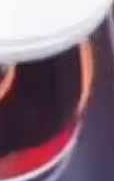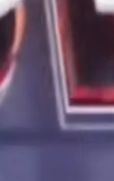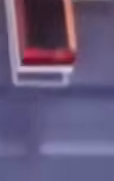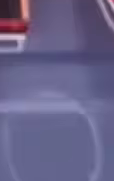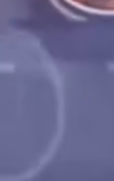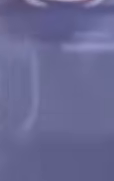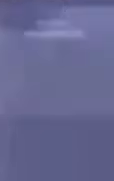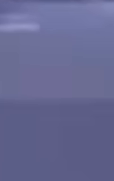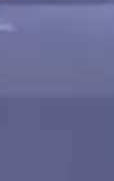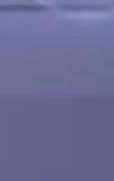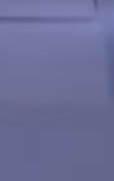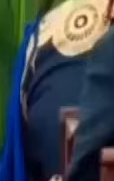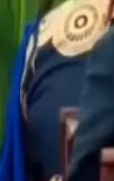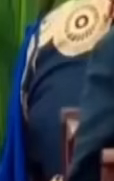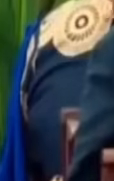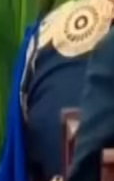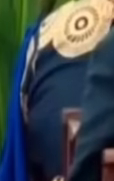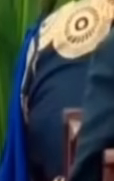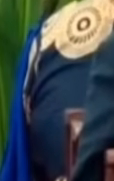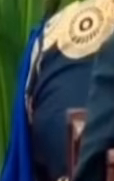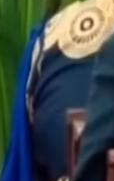zirimwa.